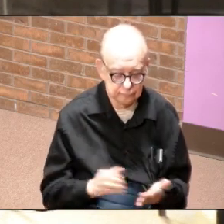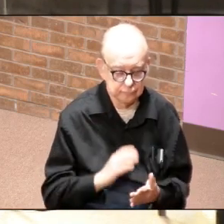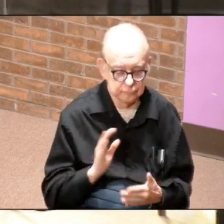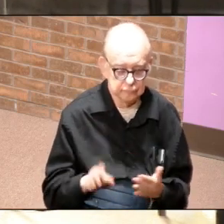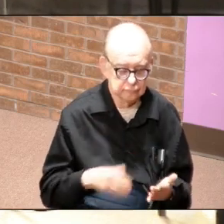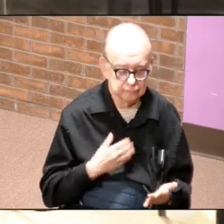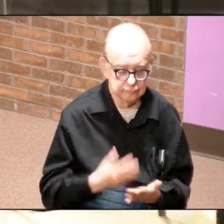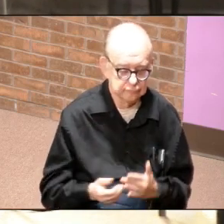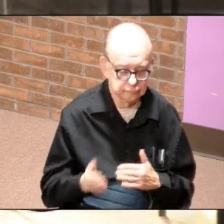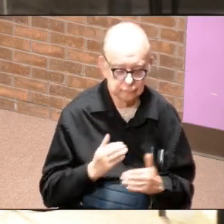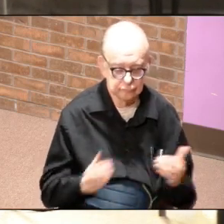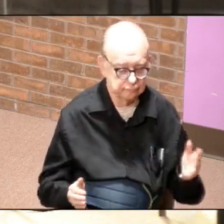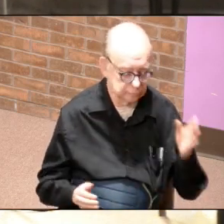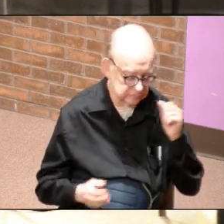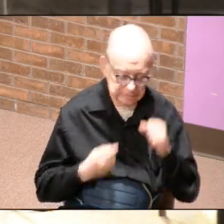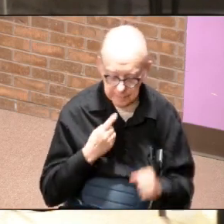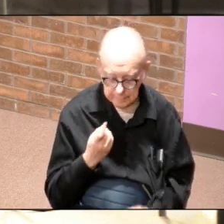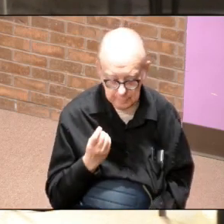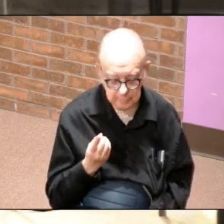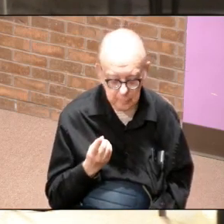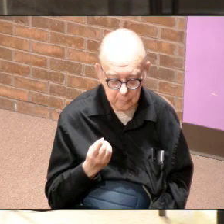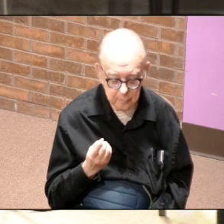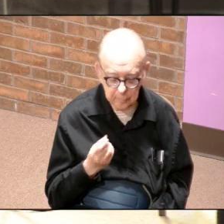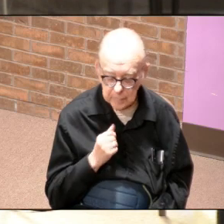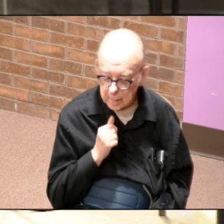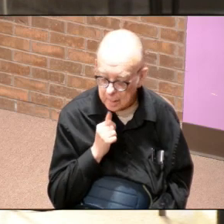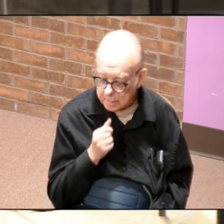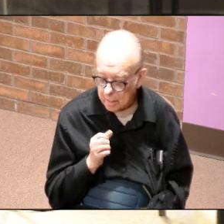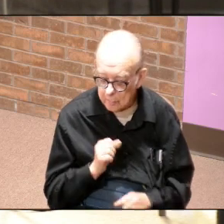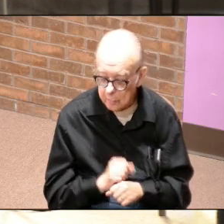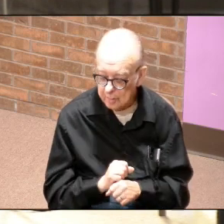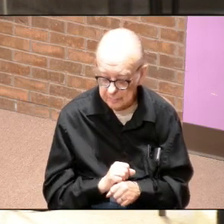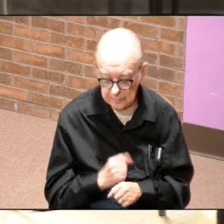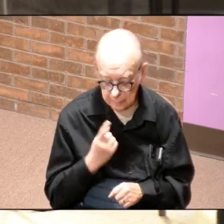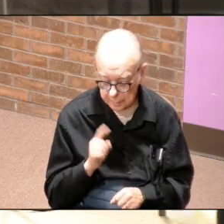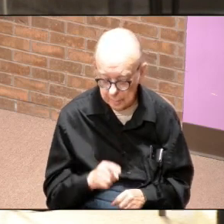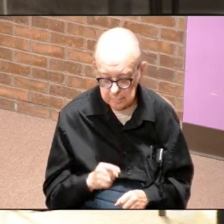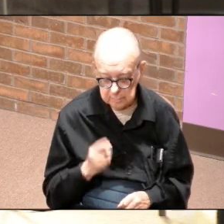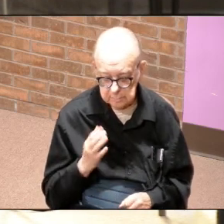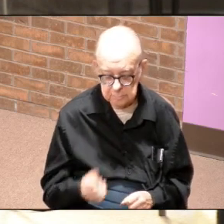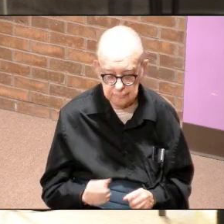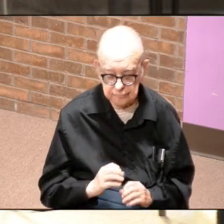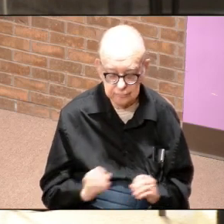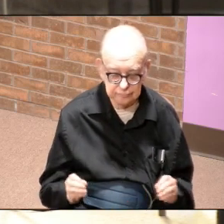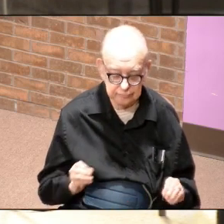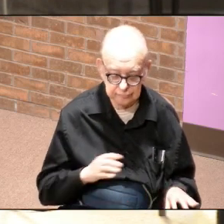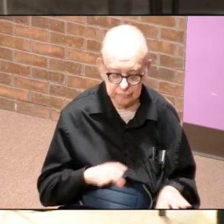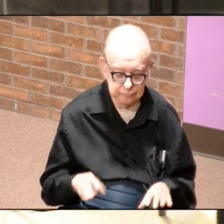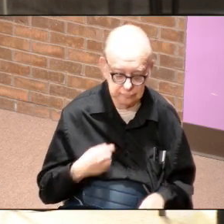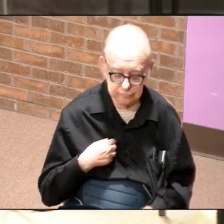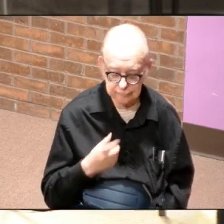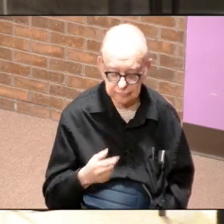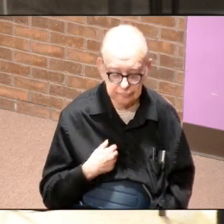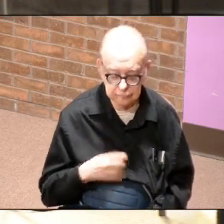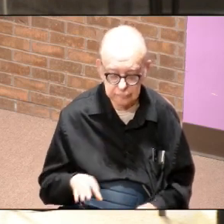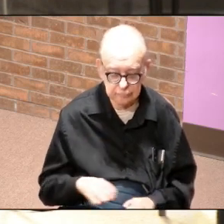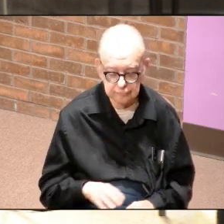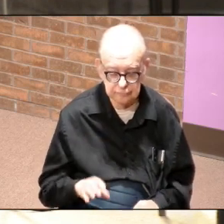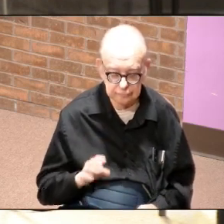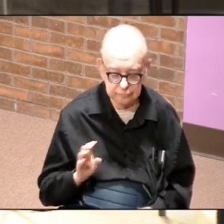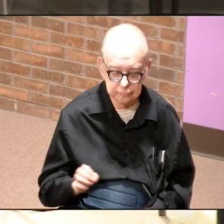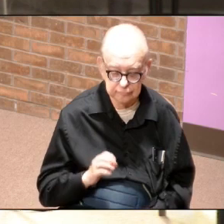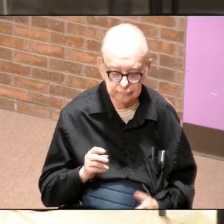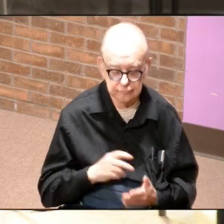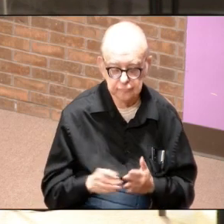get you to heaven. And he says, you don't understand. That doesn't work. Because nothing that you and I can do can